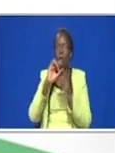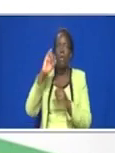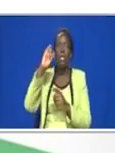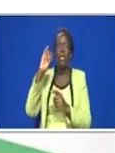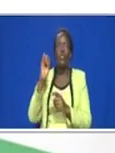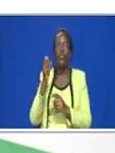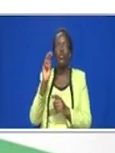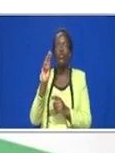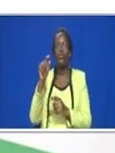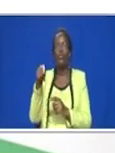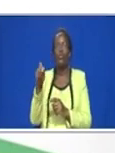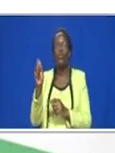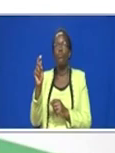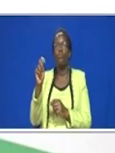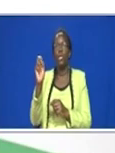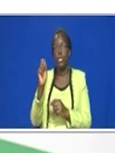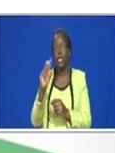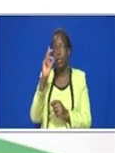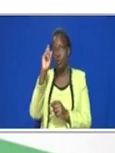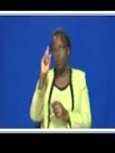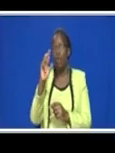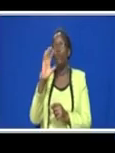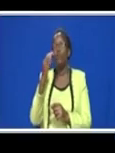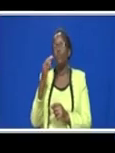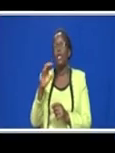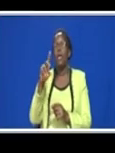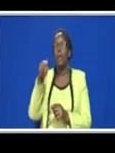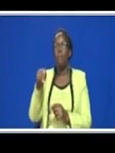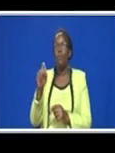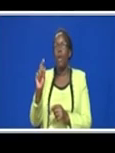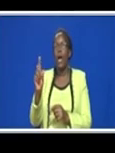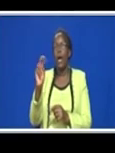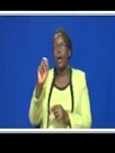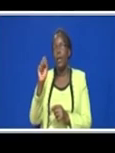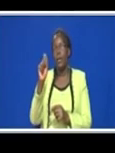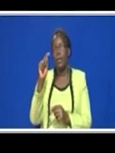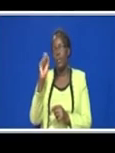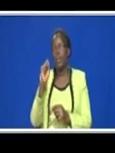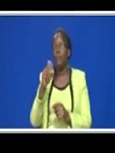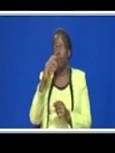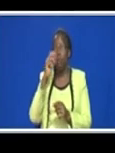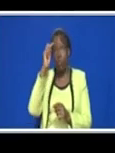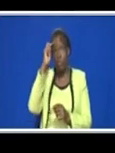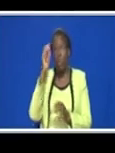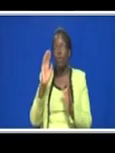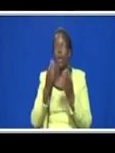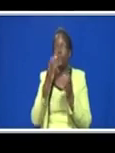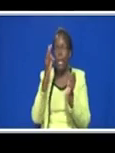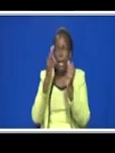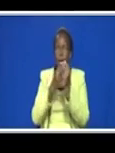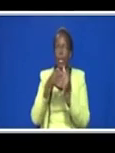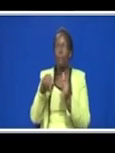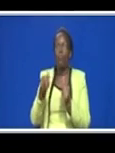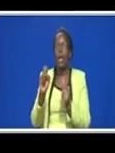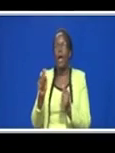this is one of the planets. You know that, as we have the 8 planets. And therefore, what is